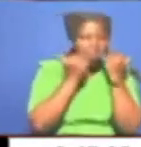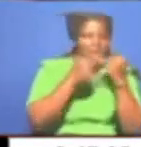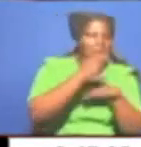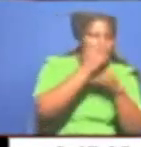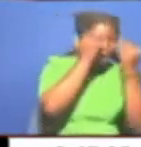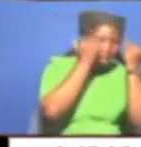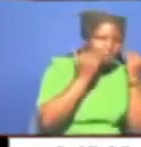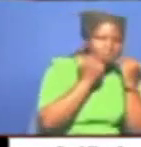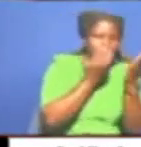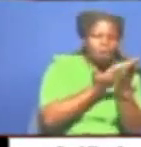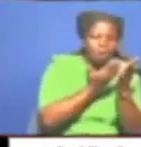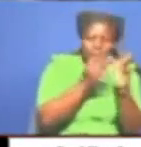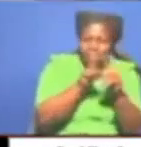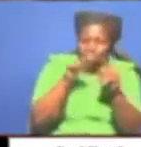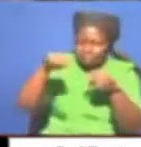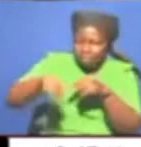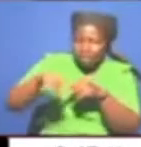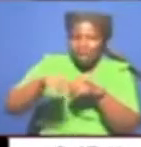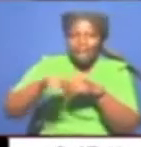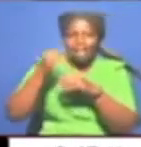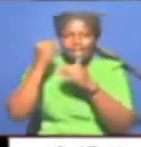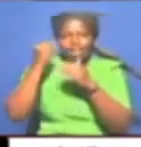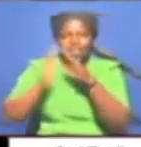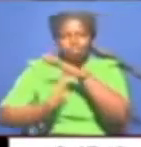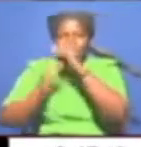in the Supreme Court. We simply don't have the